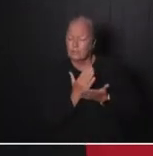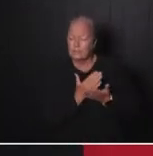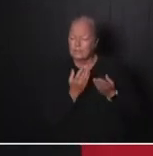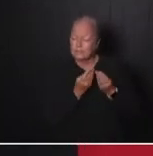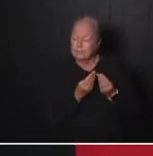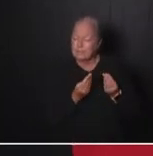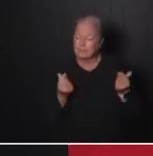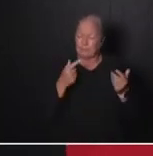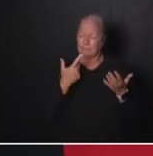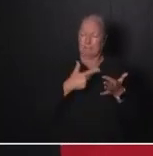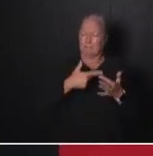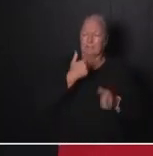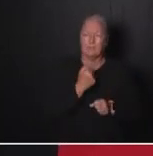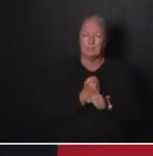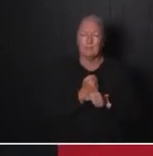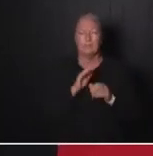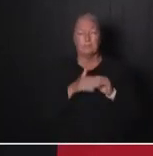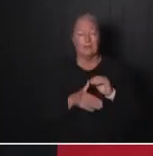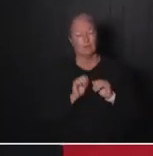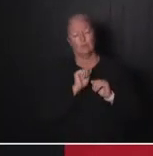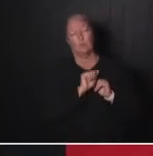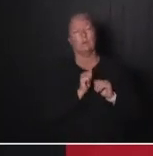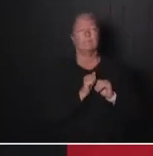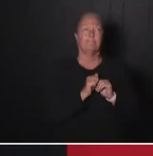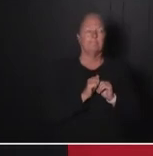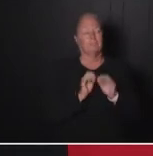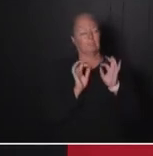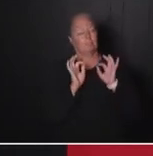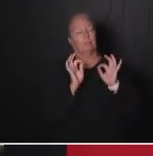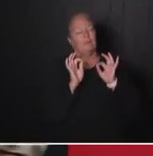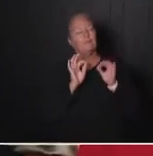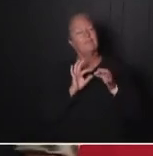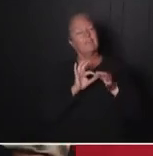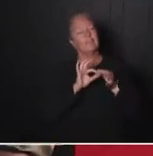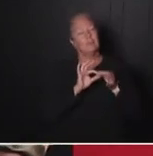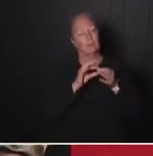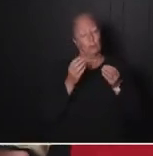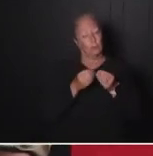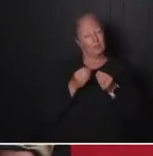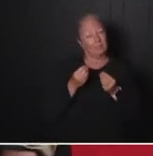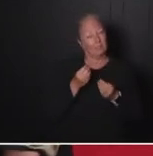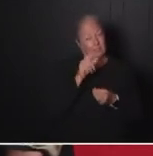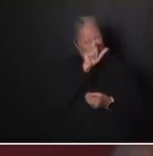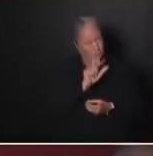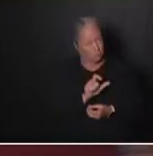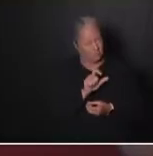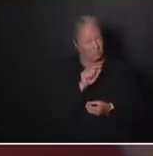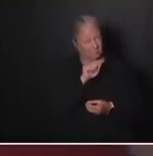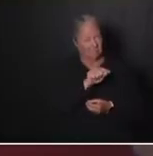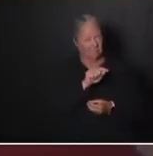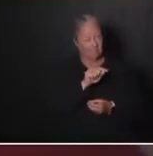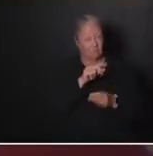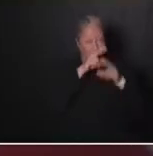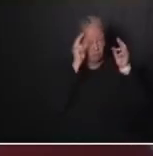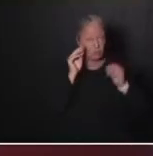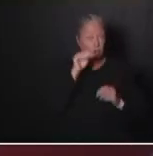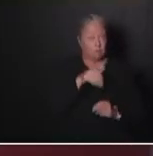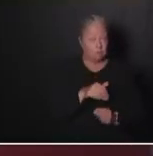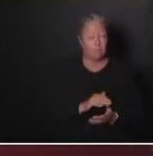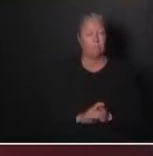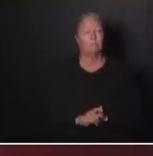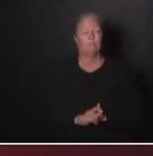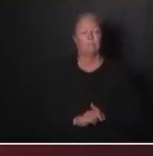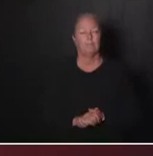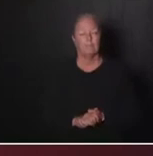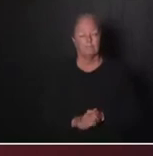specifically about one of your very special relationships that you have with a patient? Yeah, I can. I have so